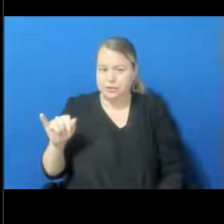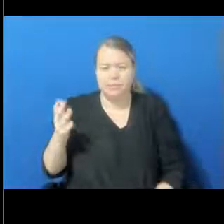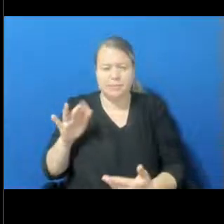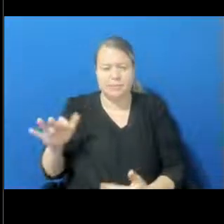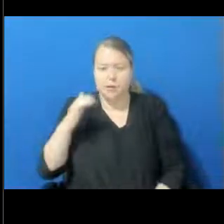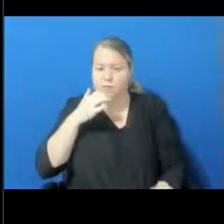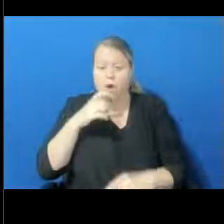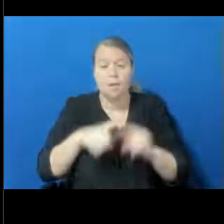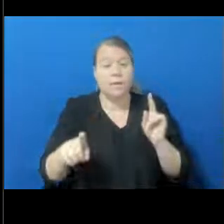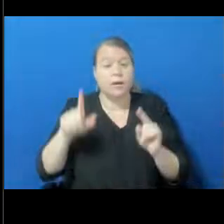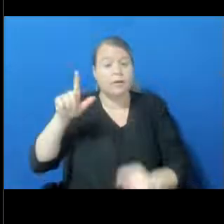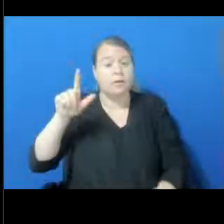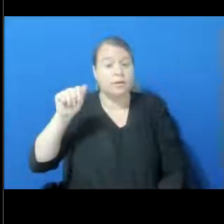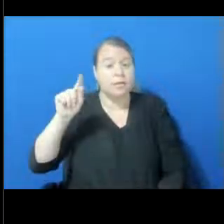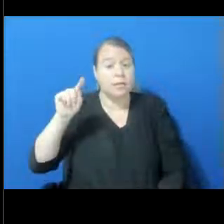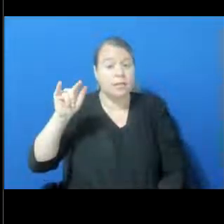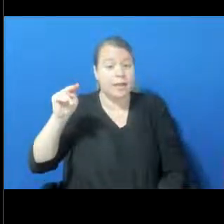affected?